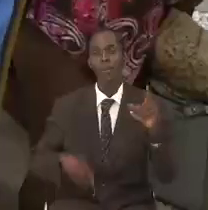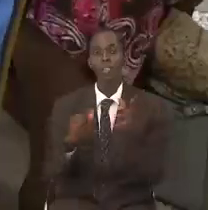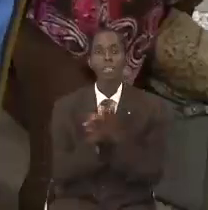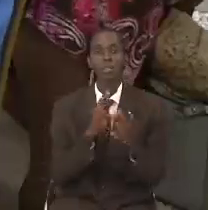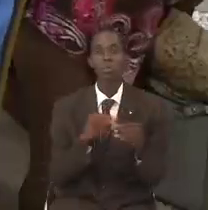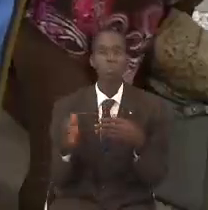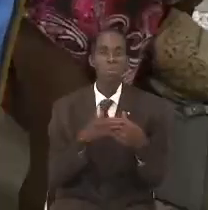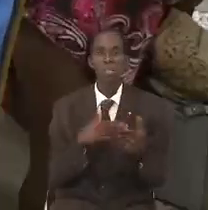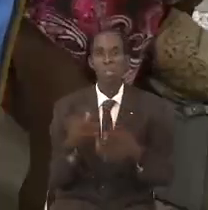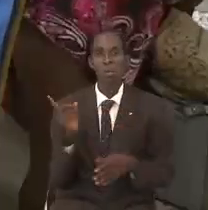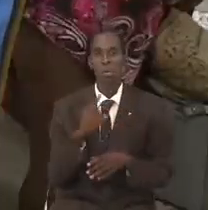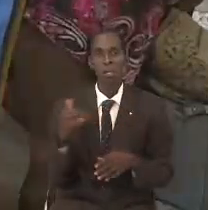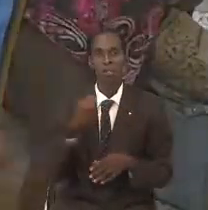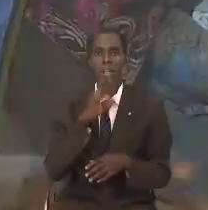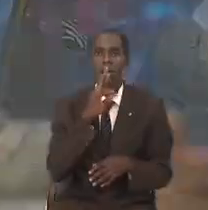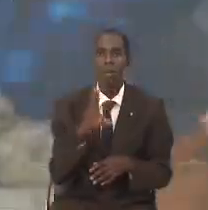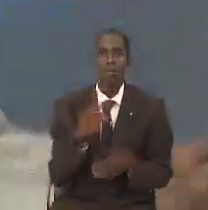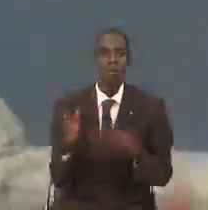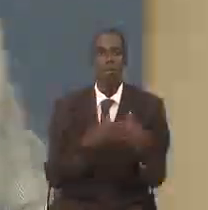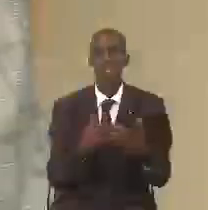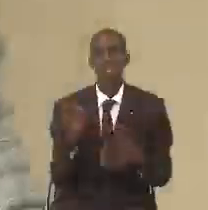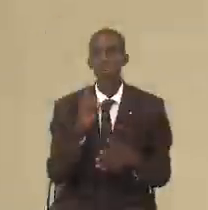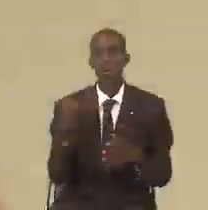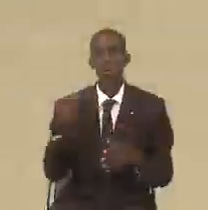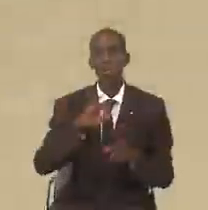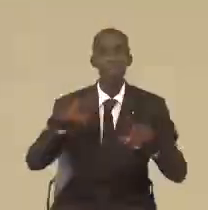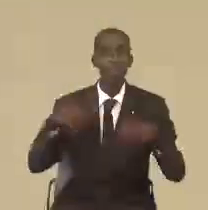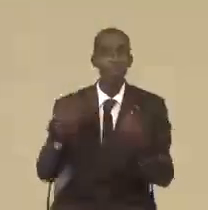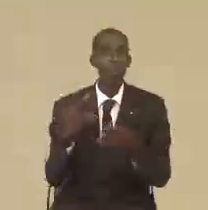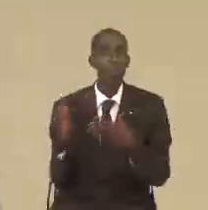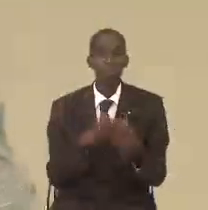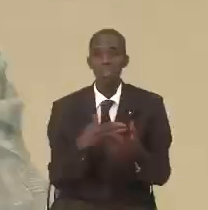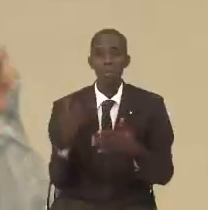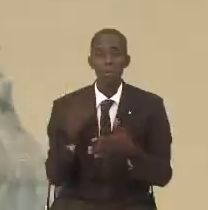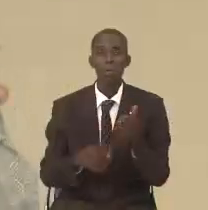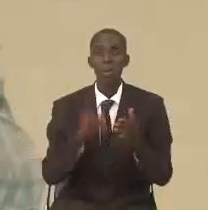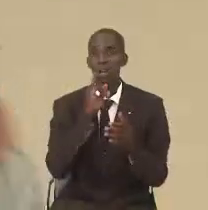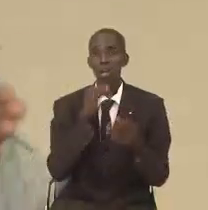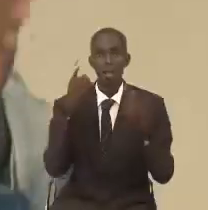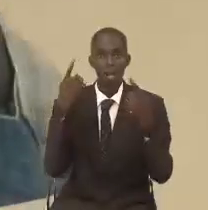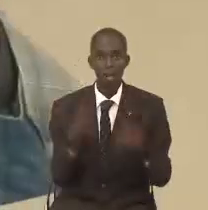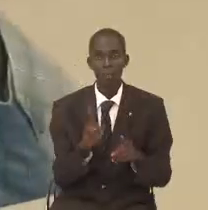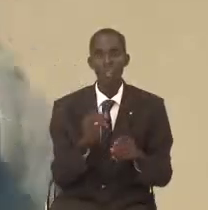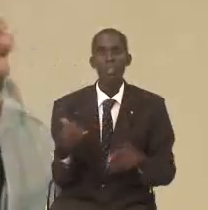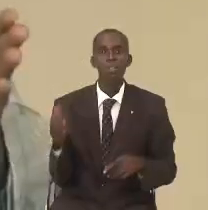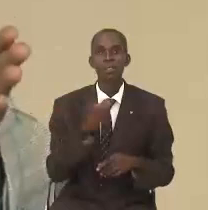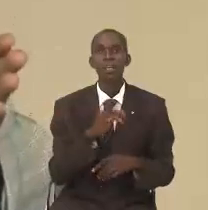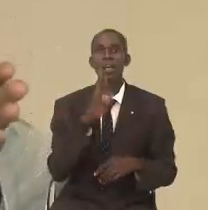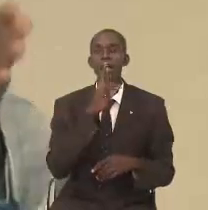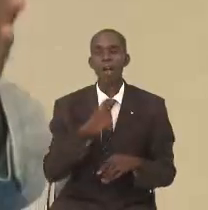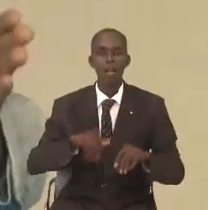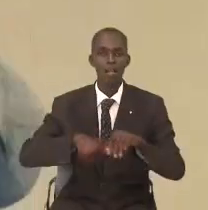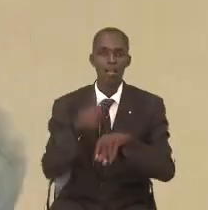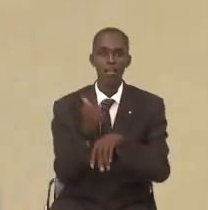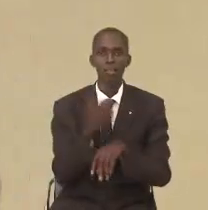are, no matter where they go, and no matter what is happening, they are established